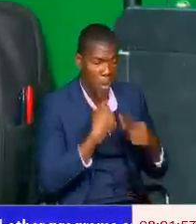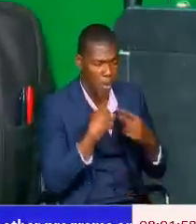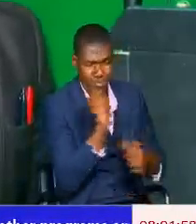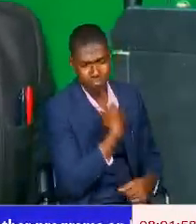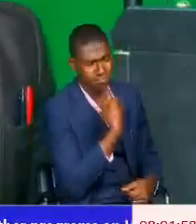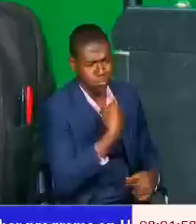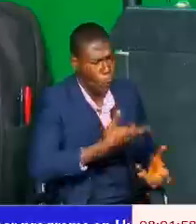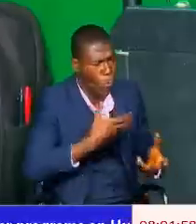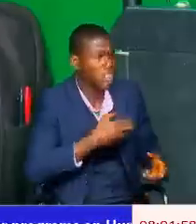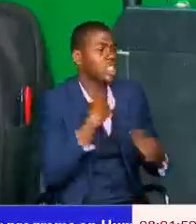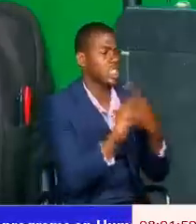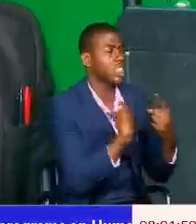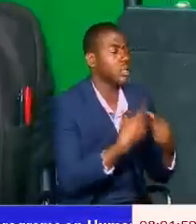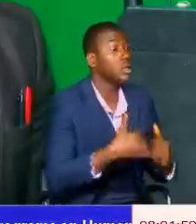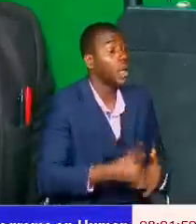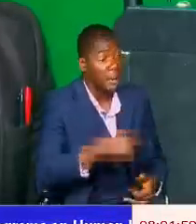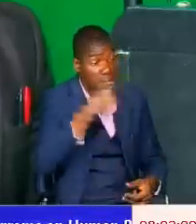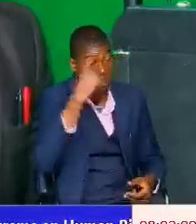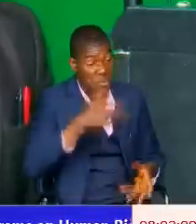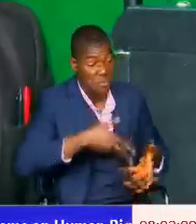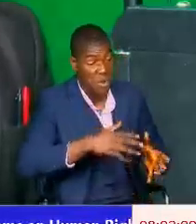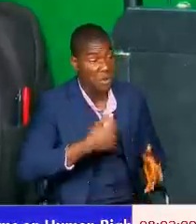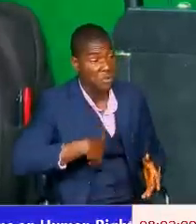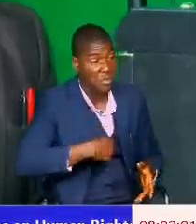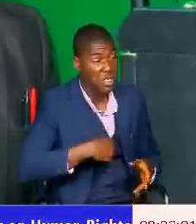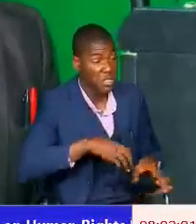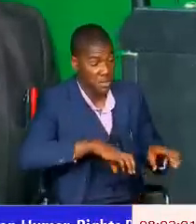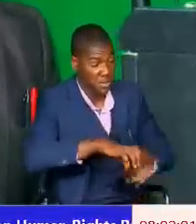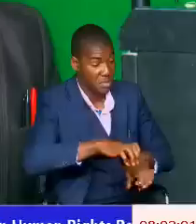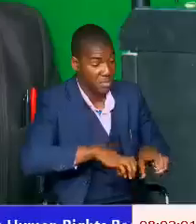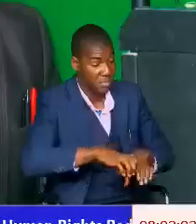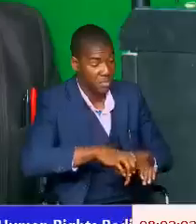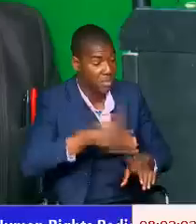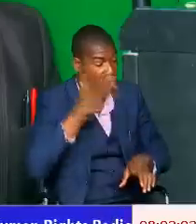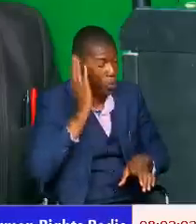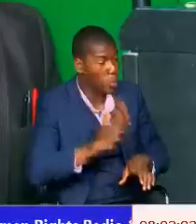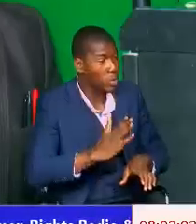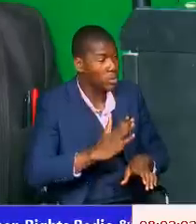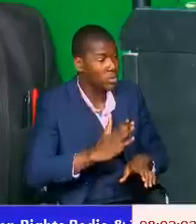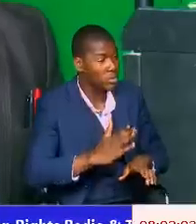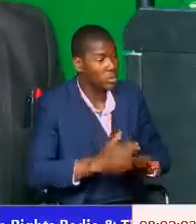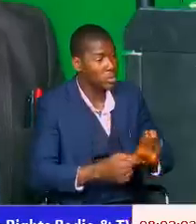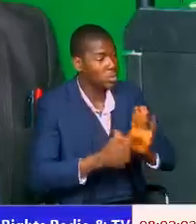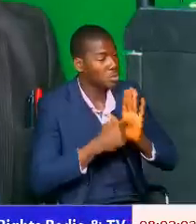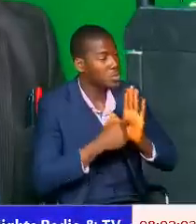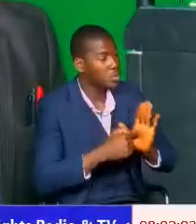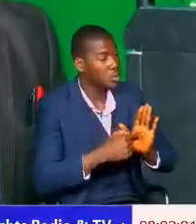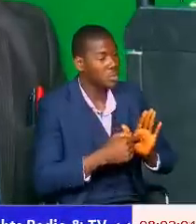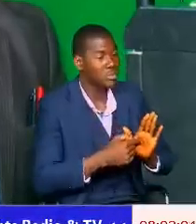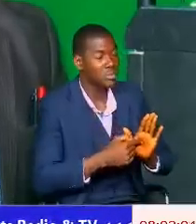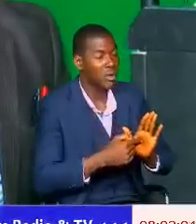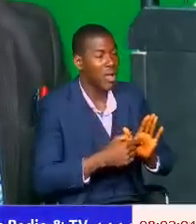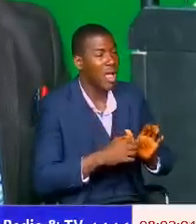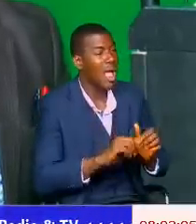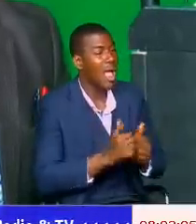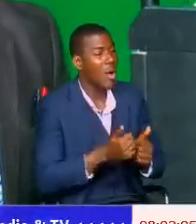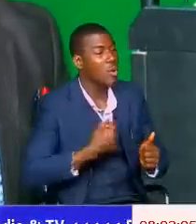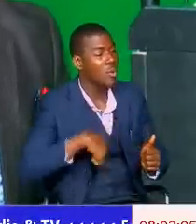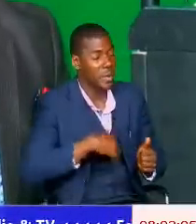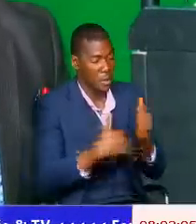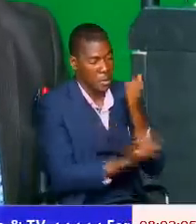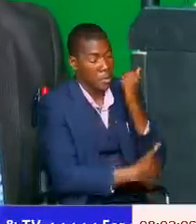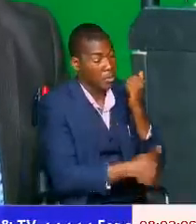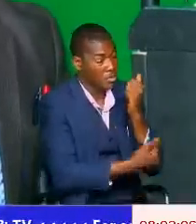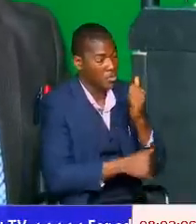this talk. Be say the way where we take handle this talk go redefine a lot of things in our